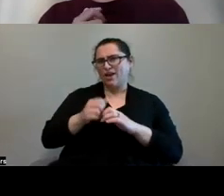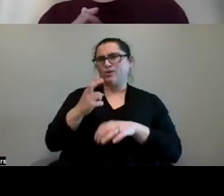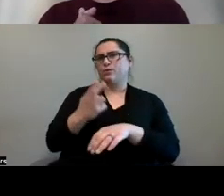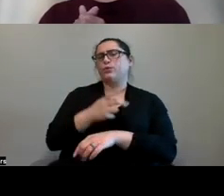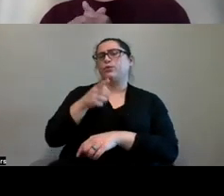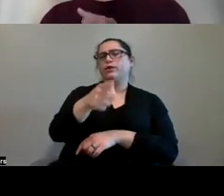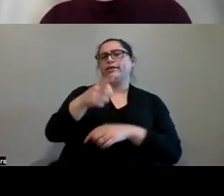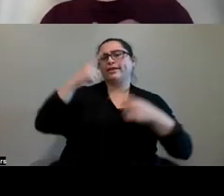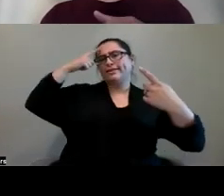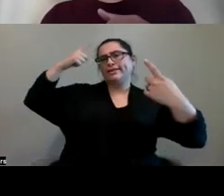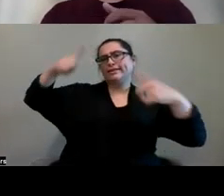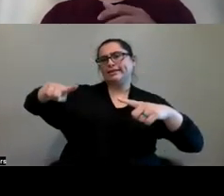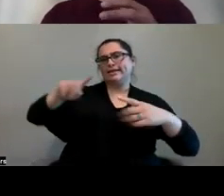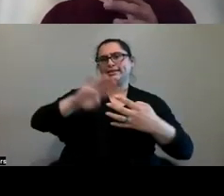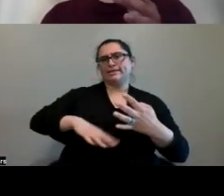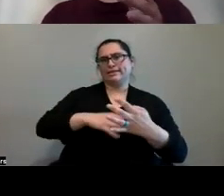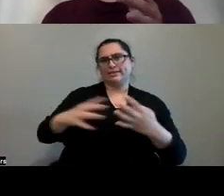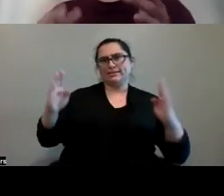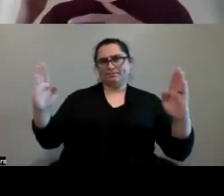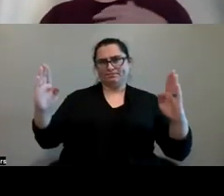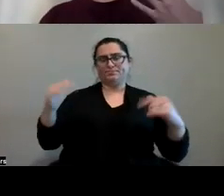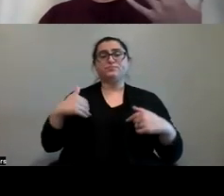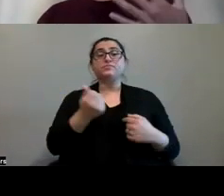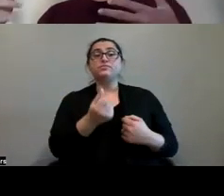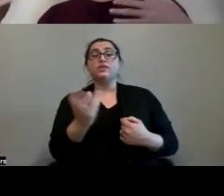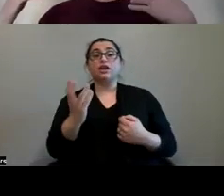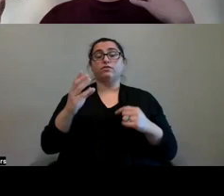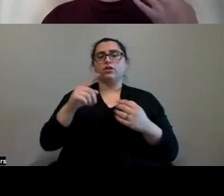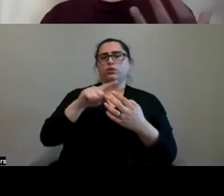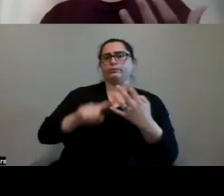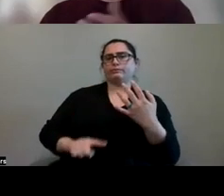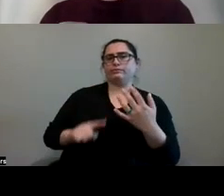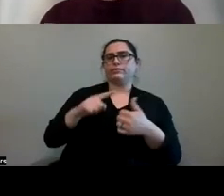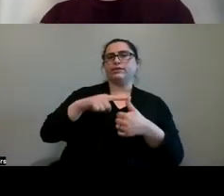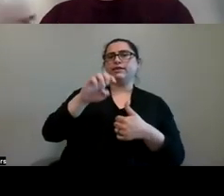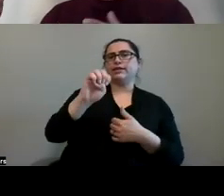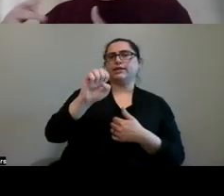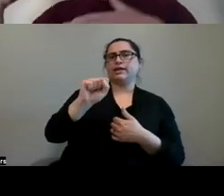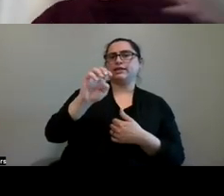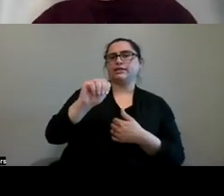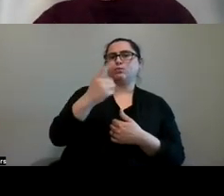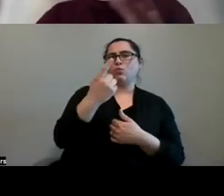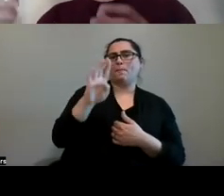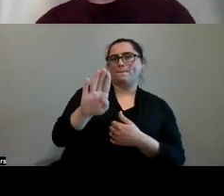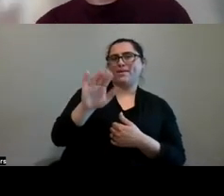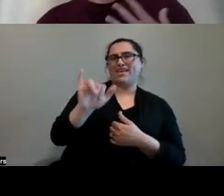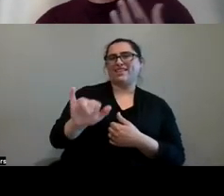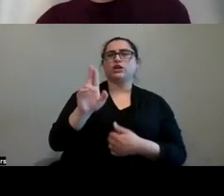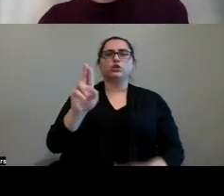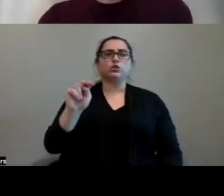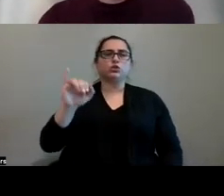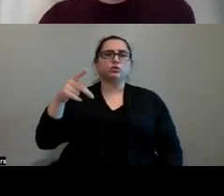that we're considering. ESM1B, which is trained on UniRef 50. It's a uniprot downsampled